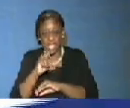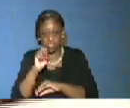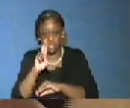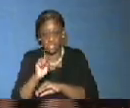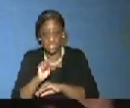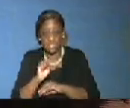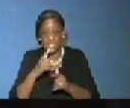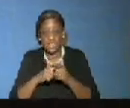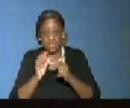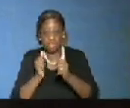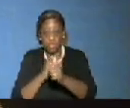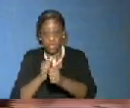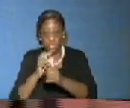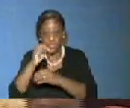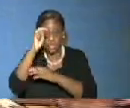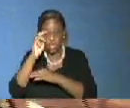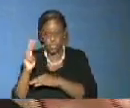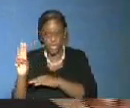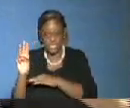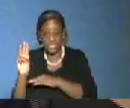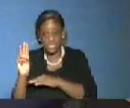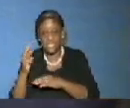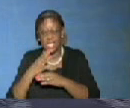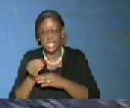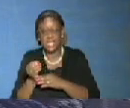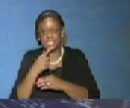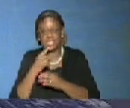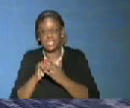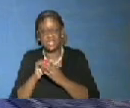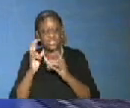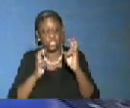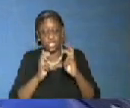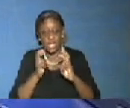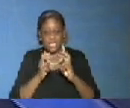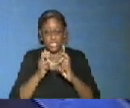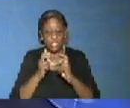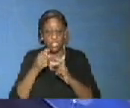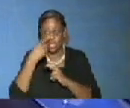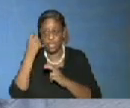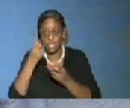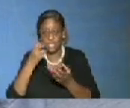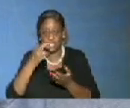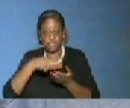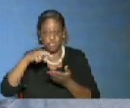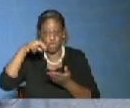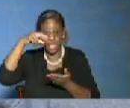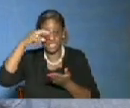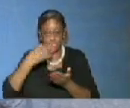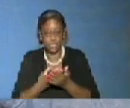journey, followed by the Northwest. But operation costs remain challenging due to rising fuel costs. In